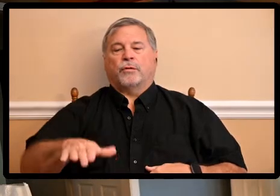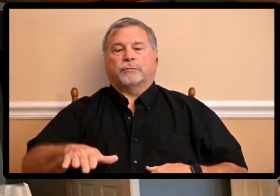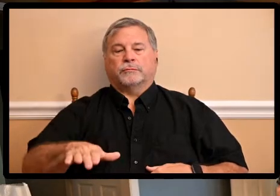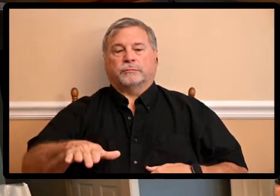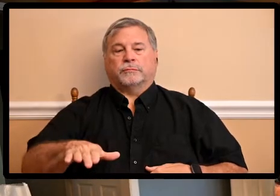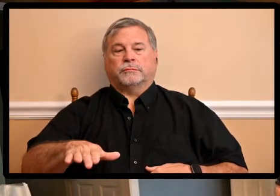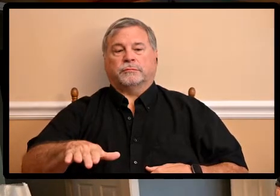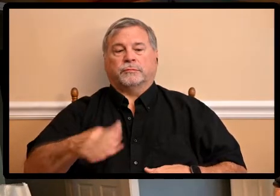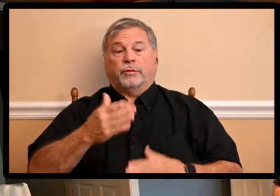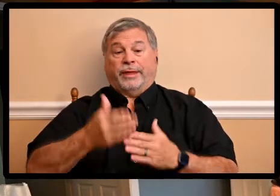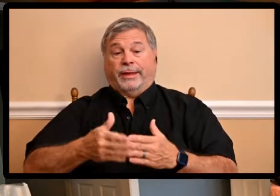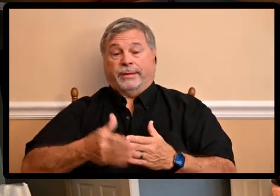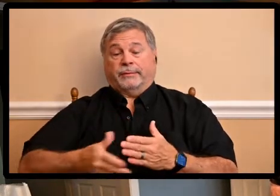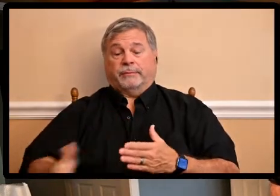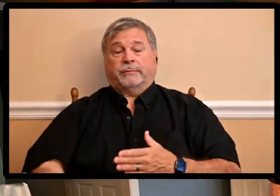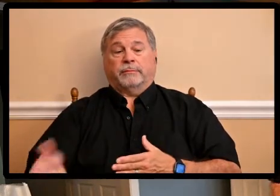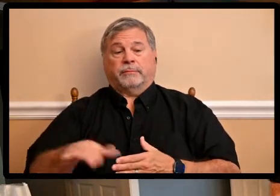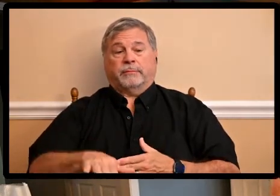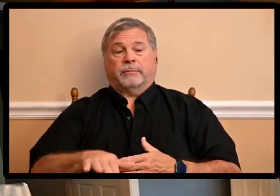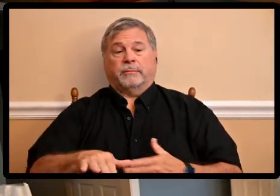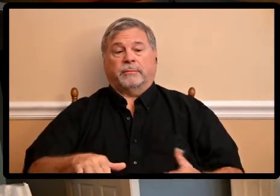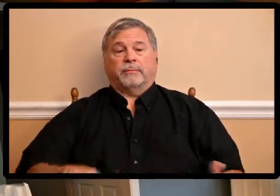end.